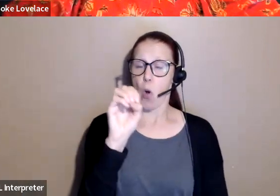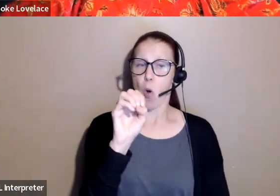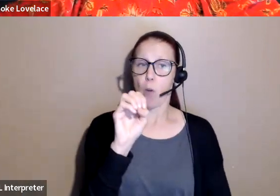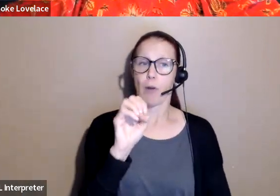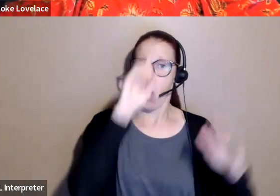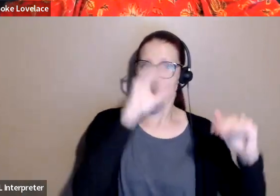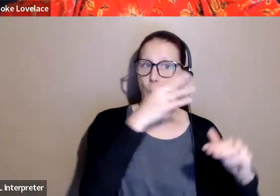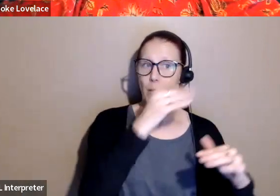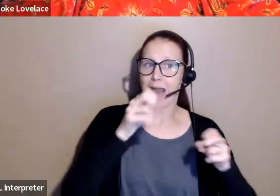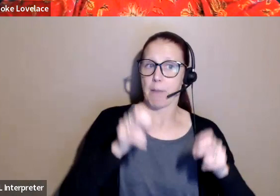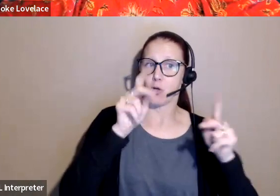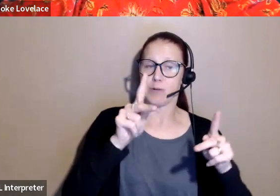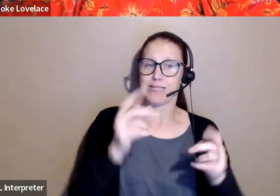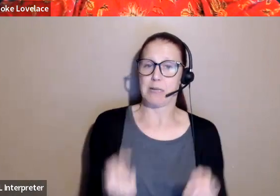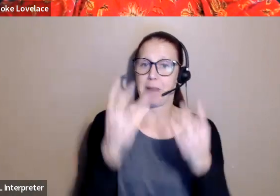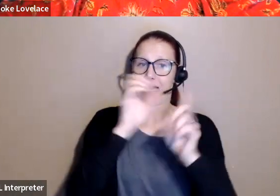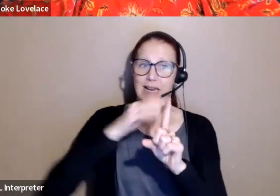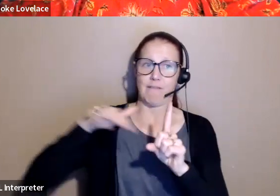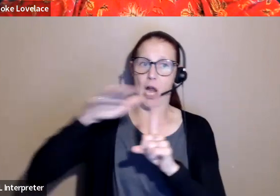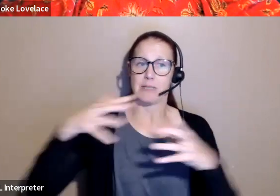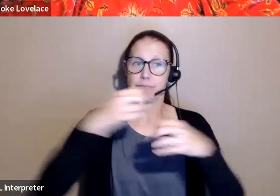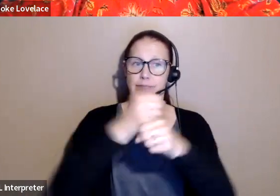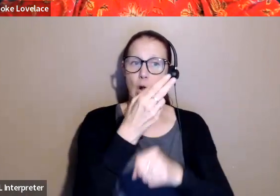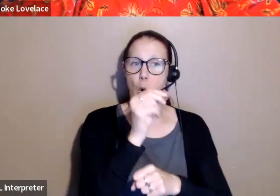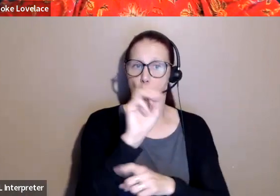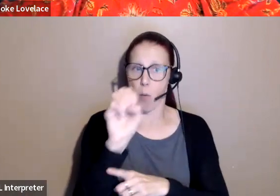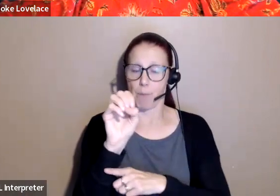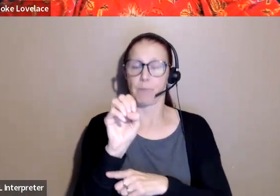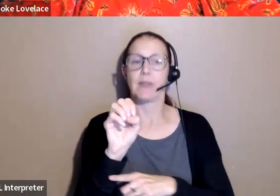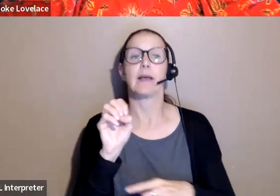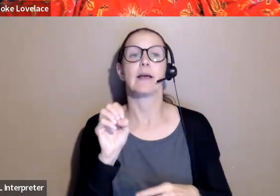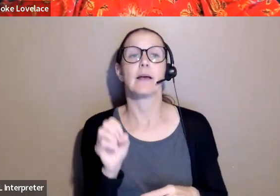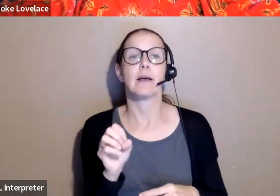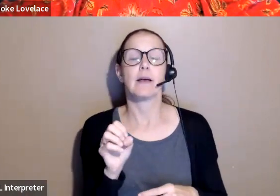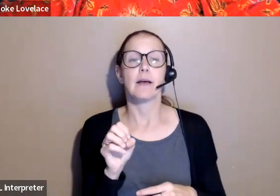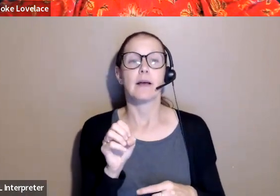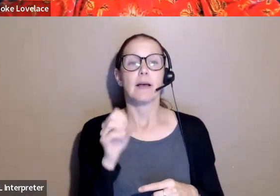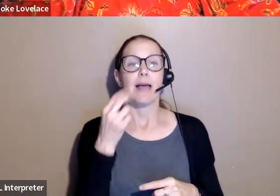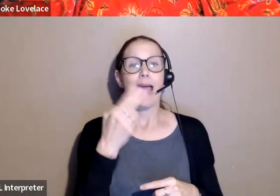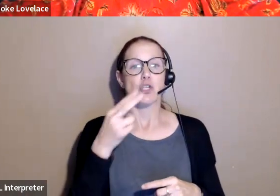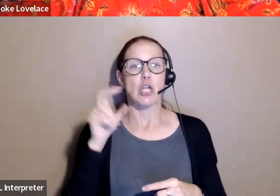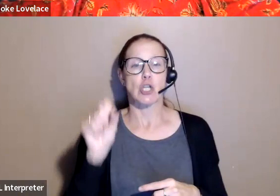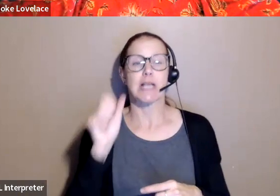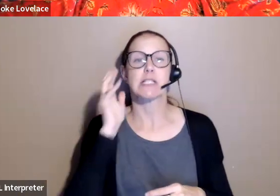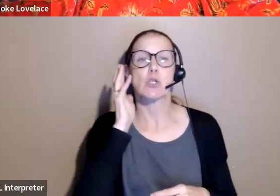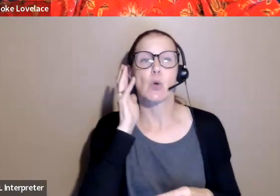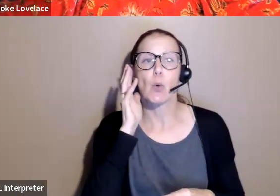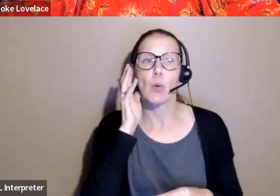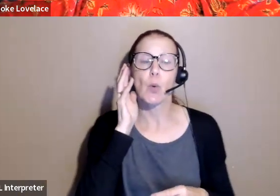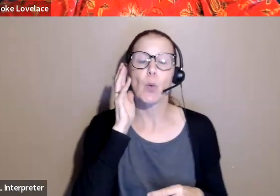and Opportunities in Many Environments. And the HHS is going to be